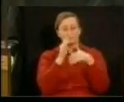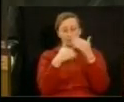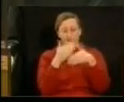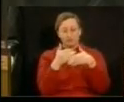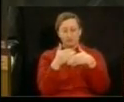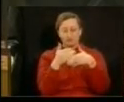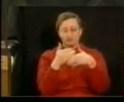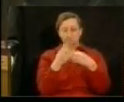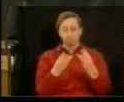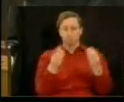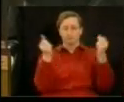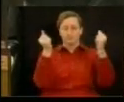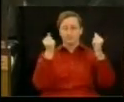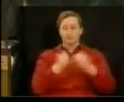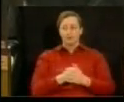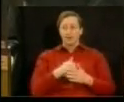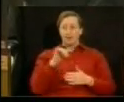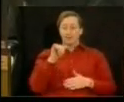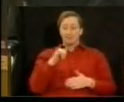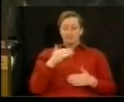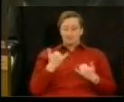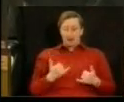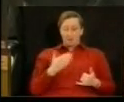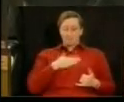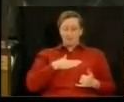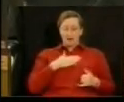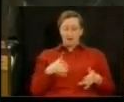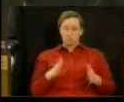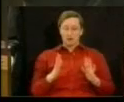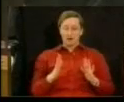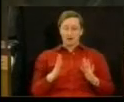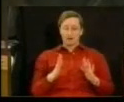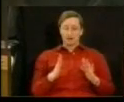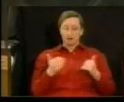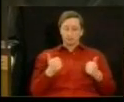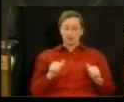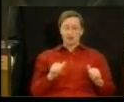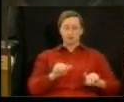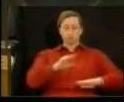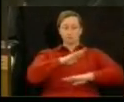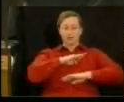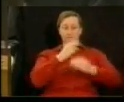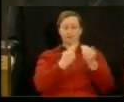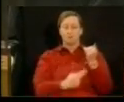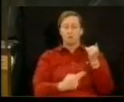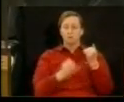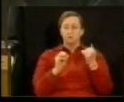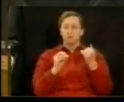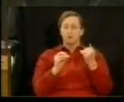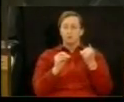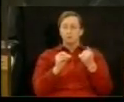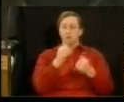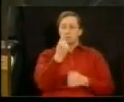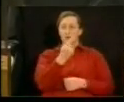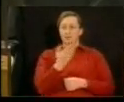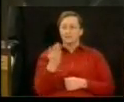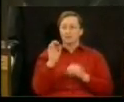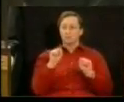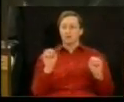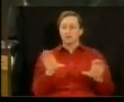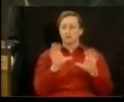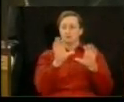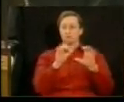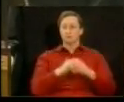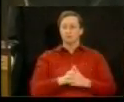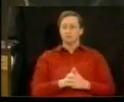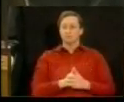this is my way of trying to accomplish both goals. It seems to me that one thing we could do